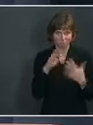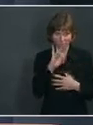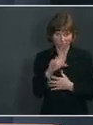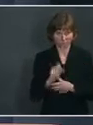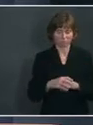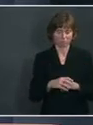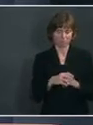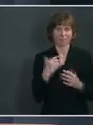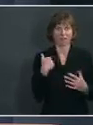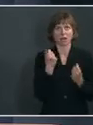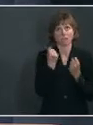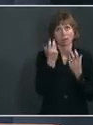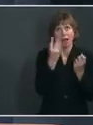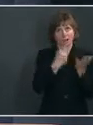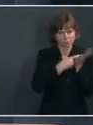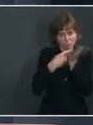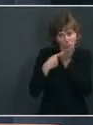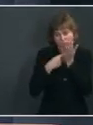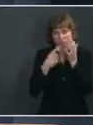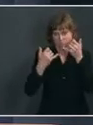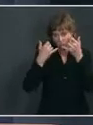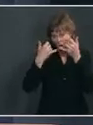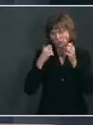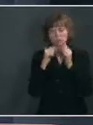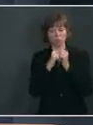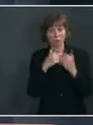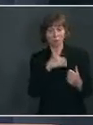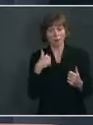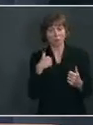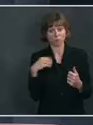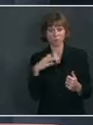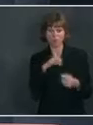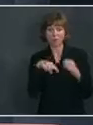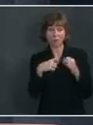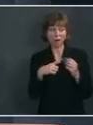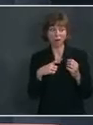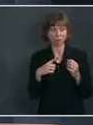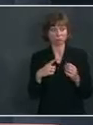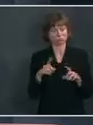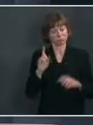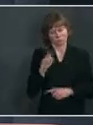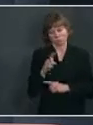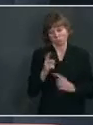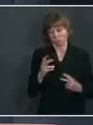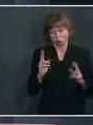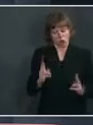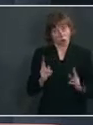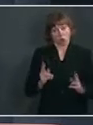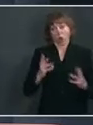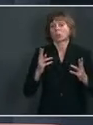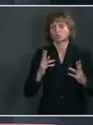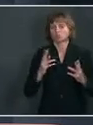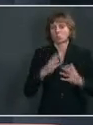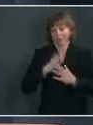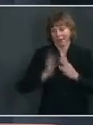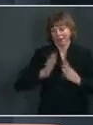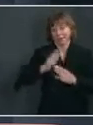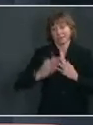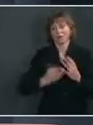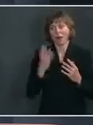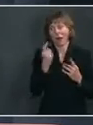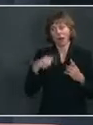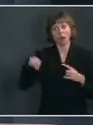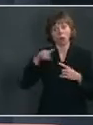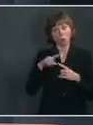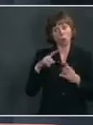conversations with members of Congress about the urgency of getting things done. And I will say, in those conversations, there is an understanding and agreement